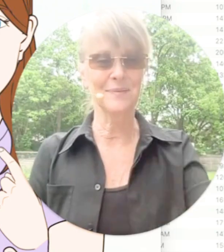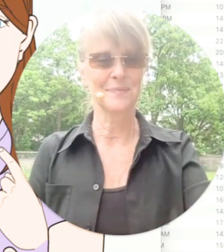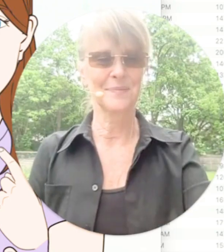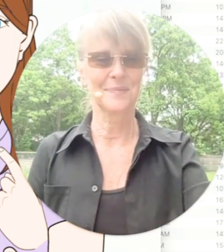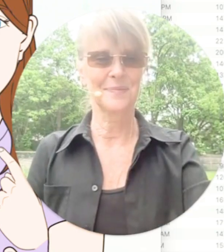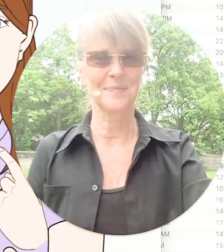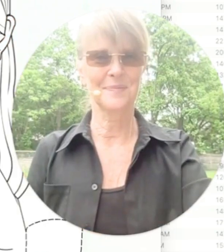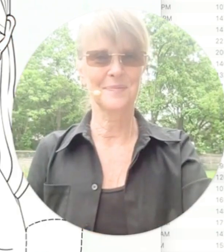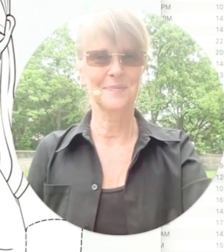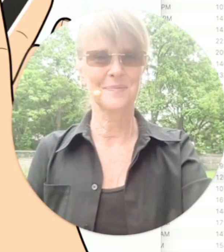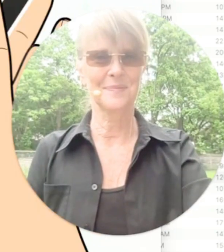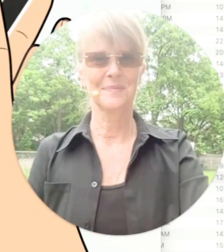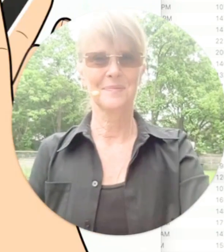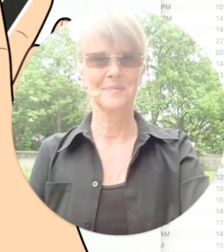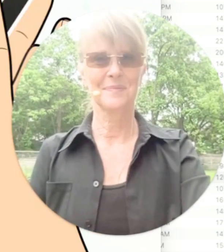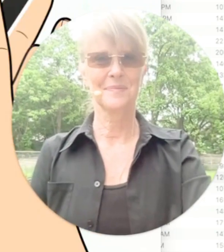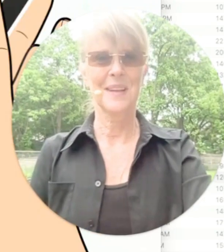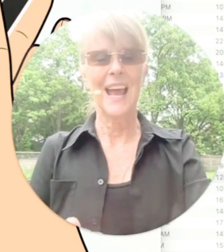here.